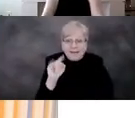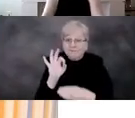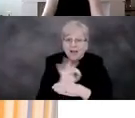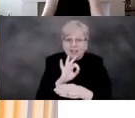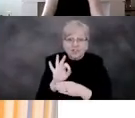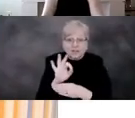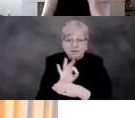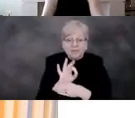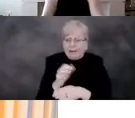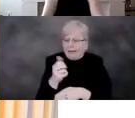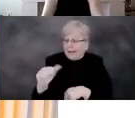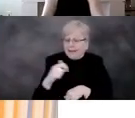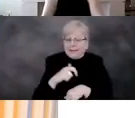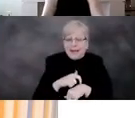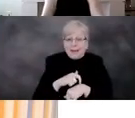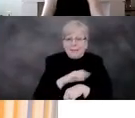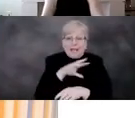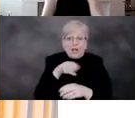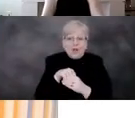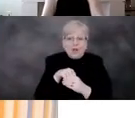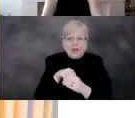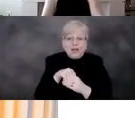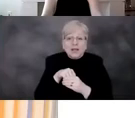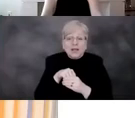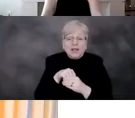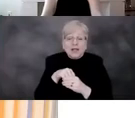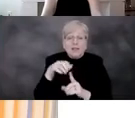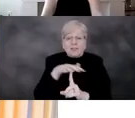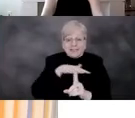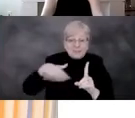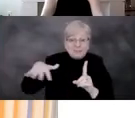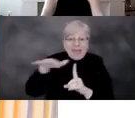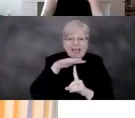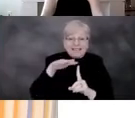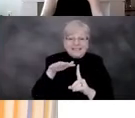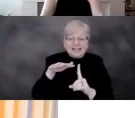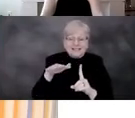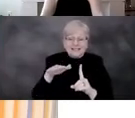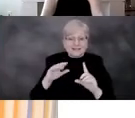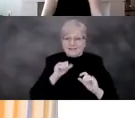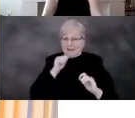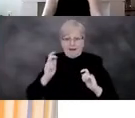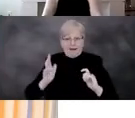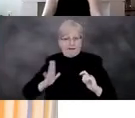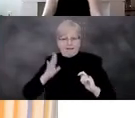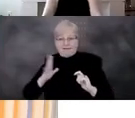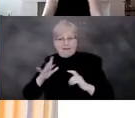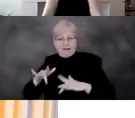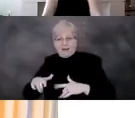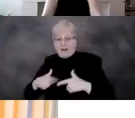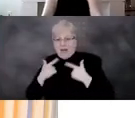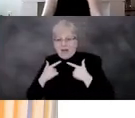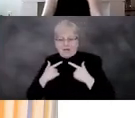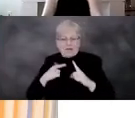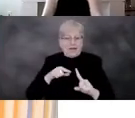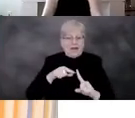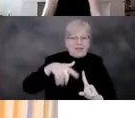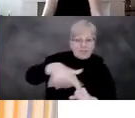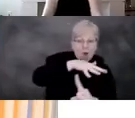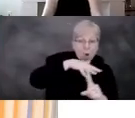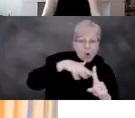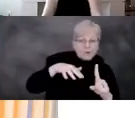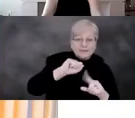in the, those free spaces to hang out with others and there is no recording or preservation of,